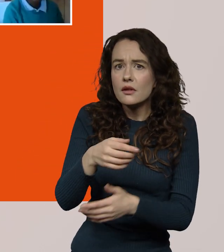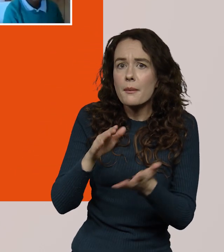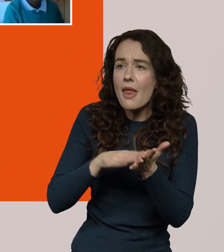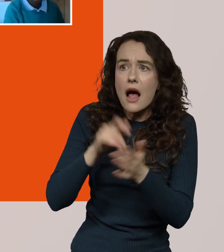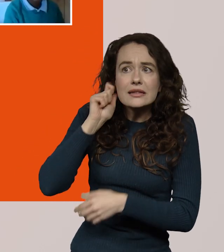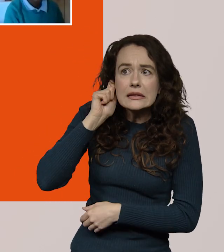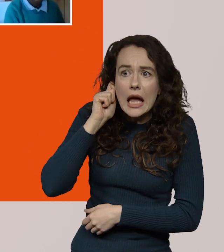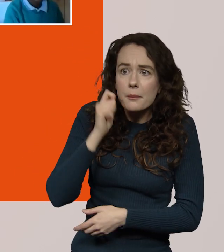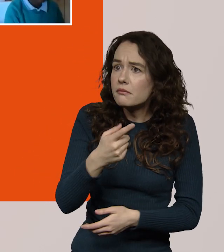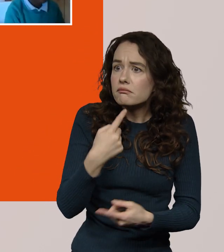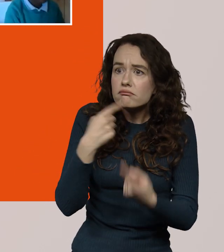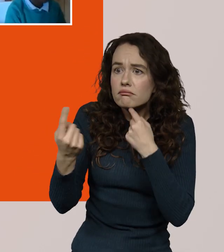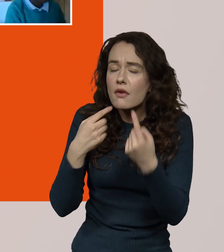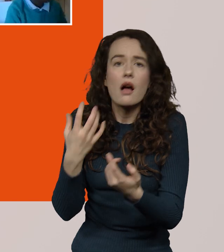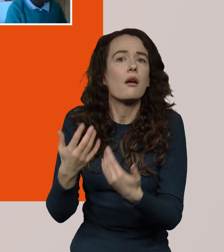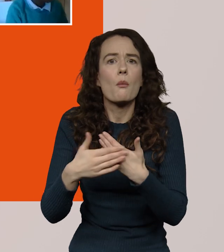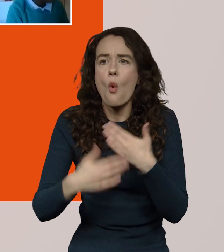is really hard.